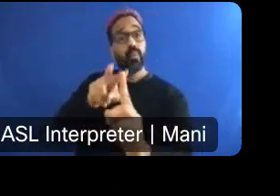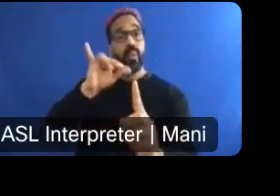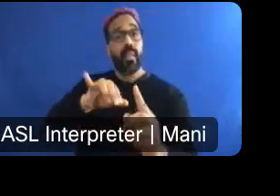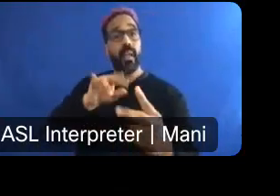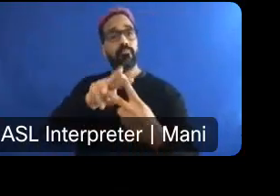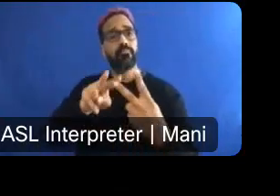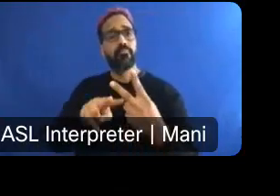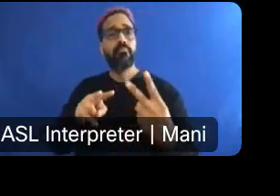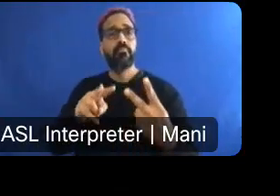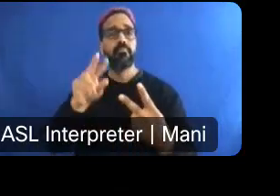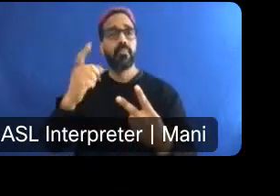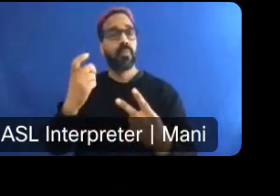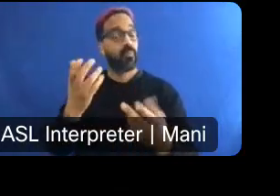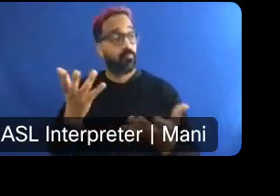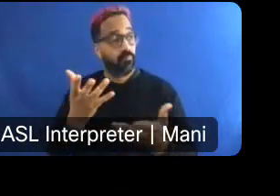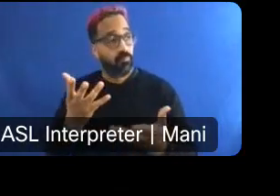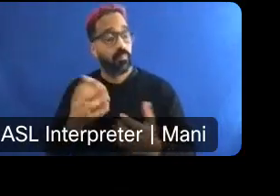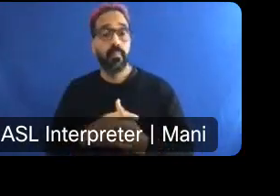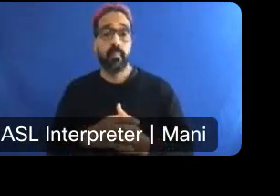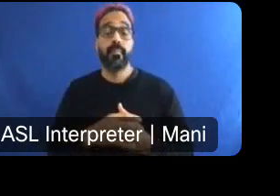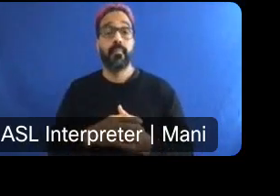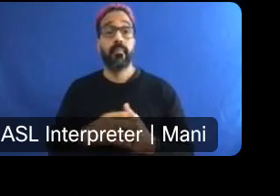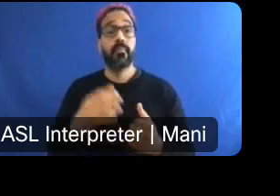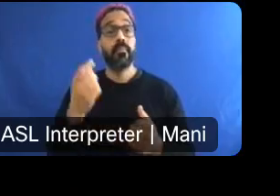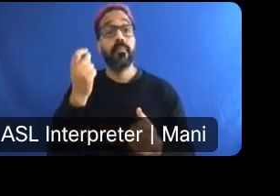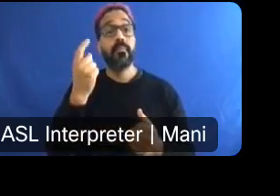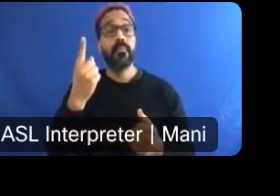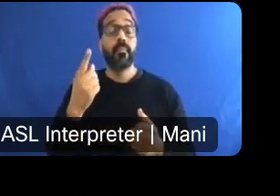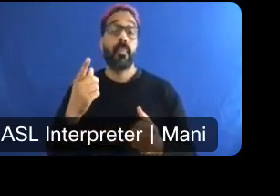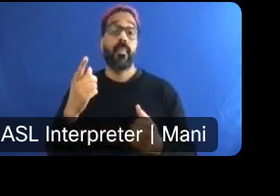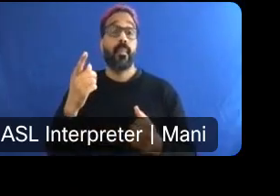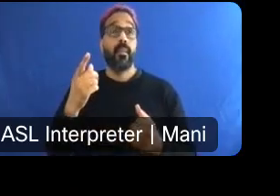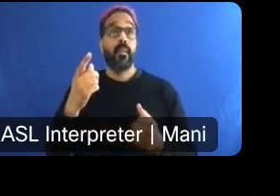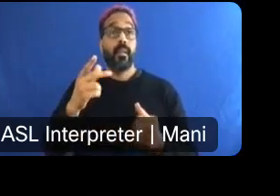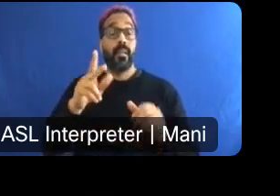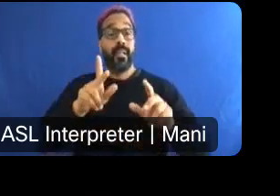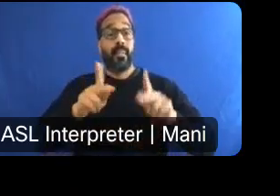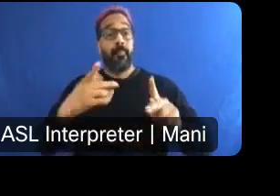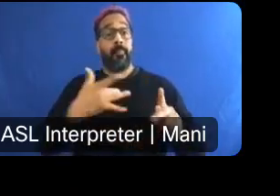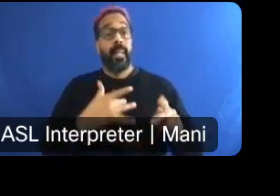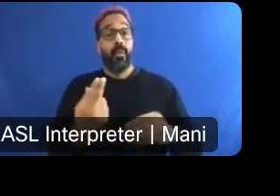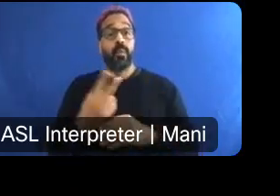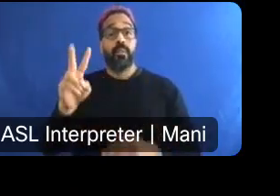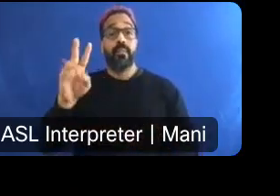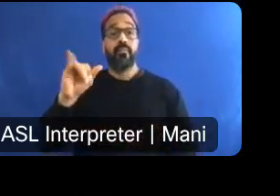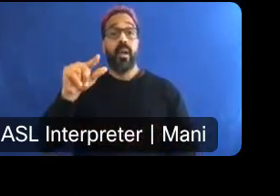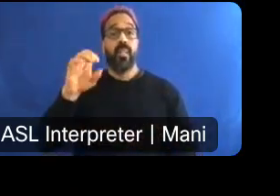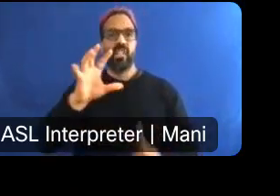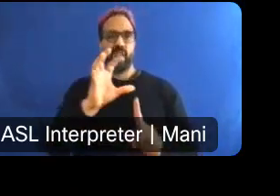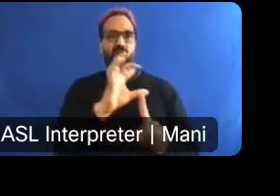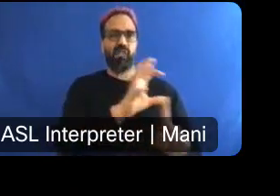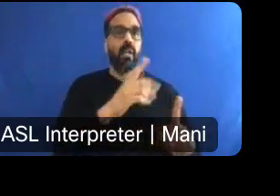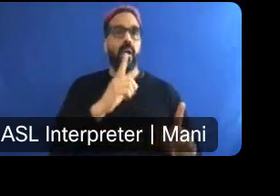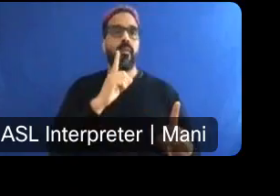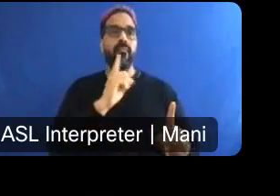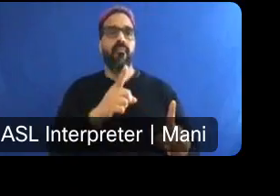Also, being aware that, again, people use violence to undermine their partners if there is a diagnosis or